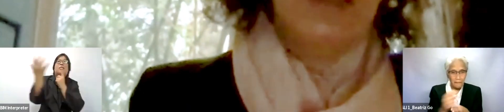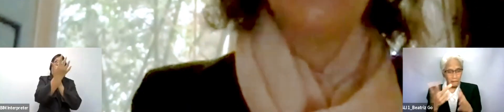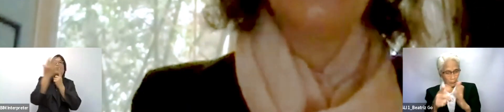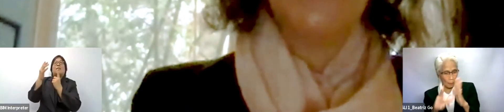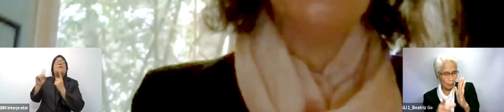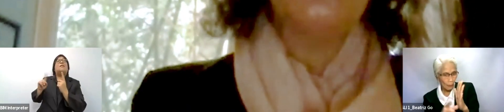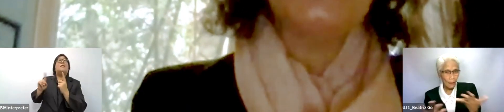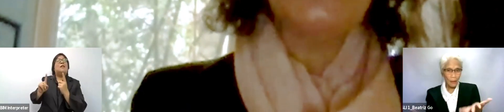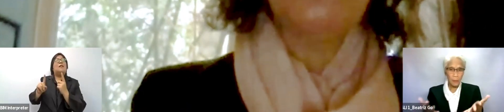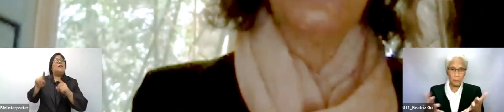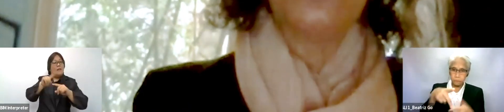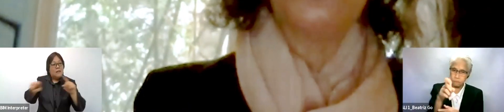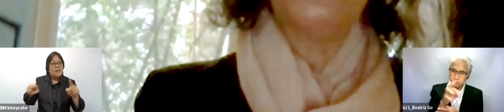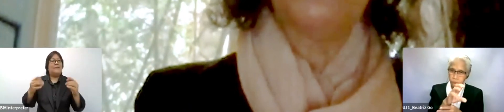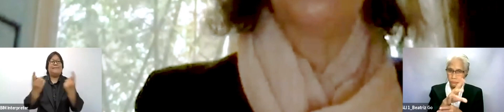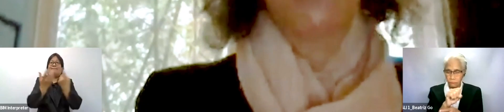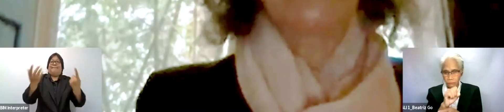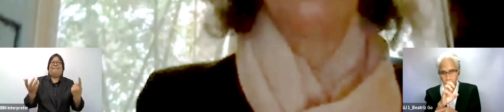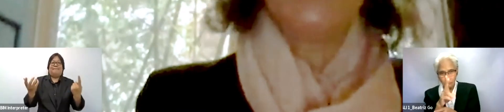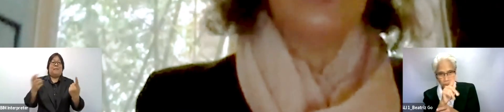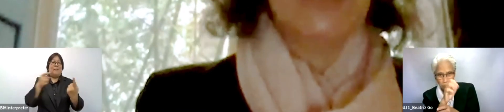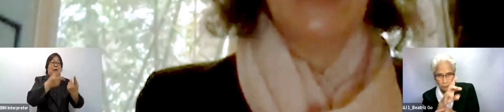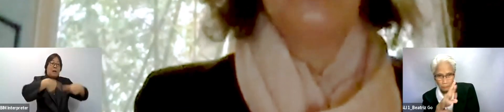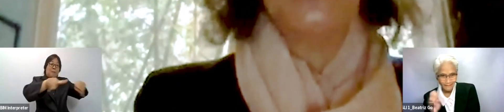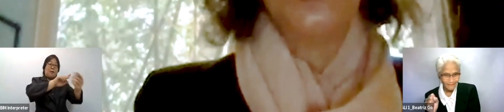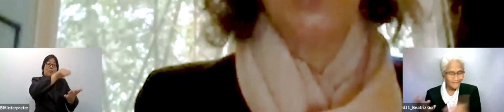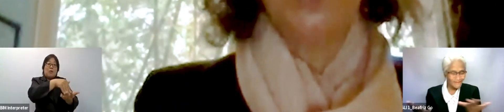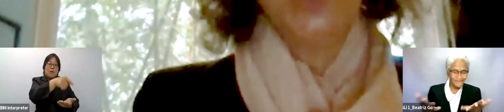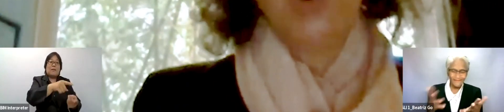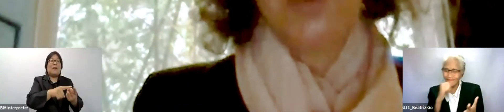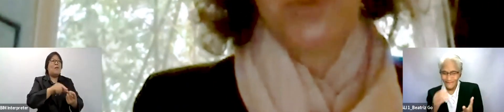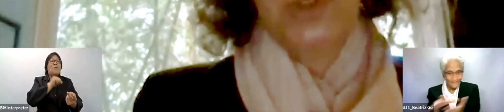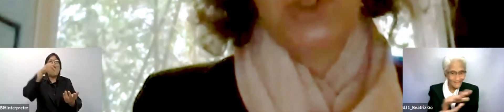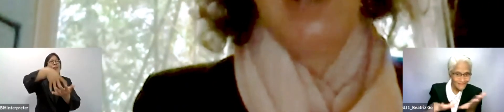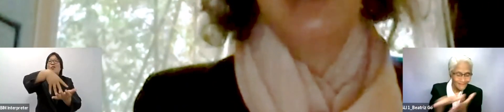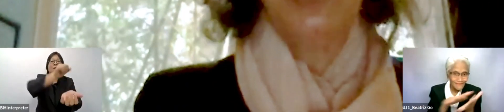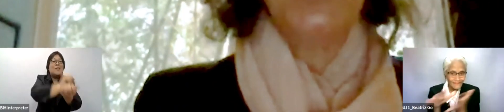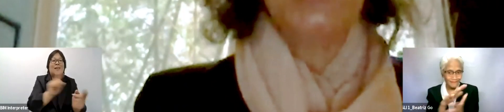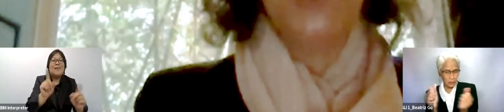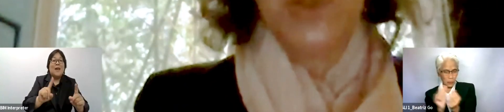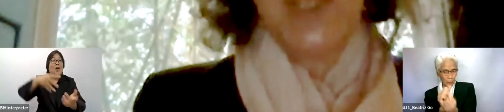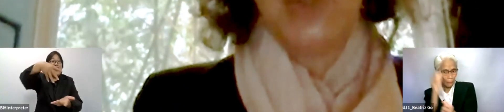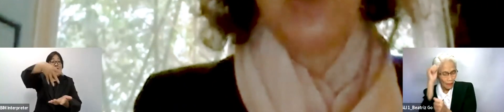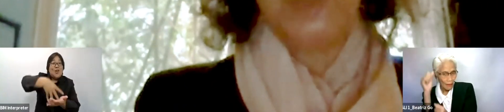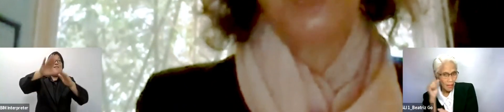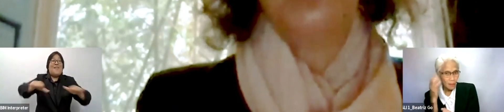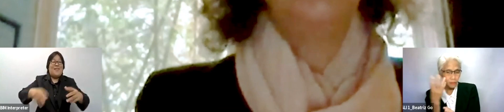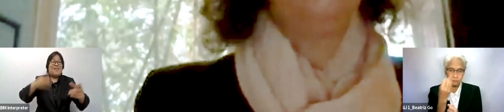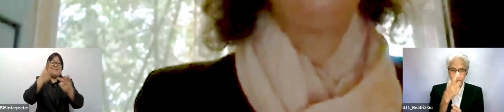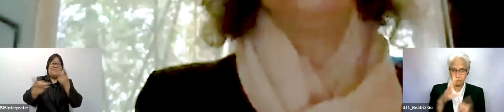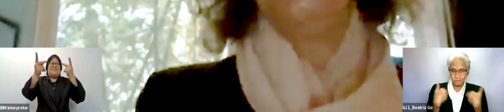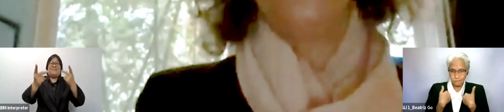courts and alternative measures such as video linkage to also not put the child into an adverse